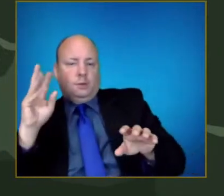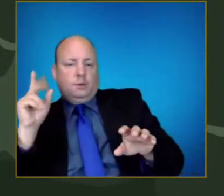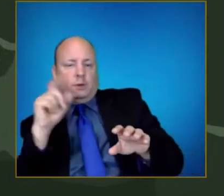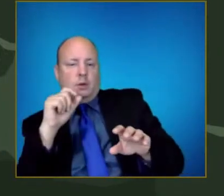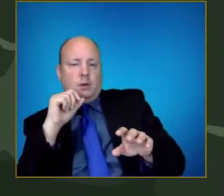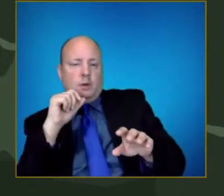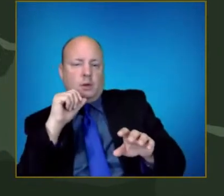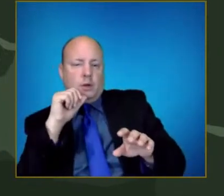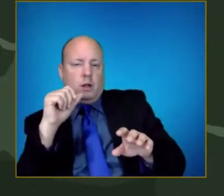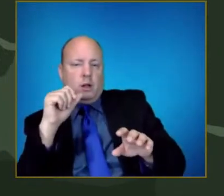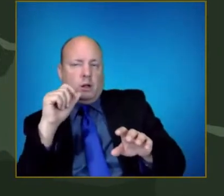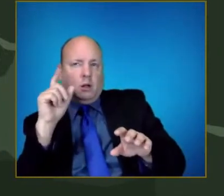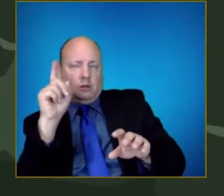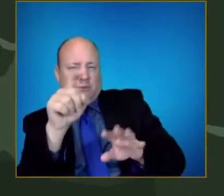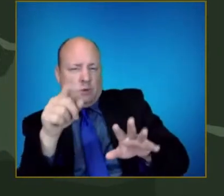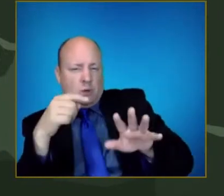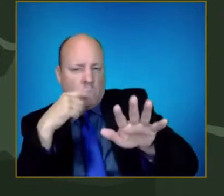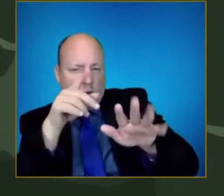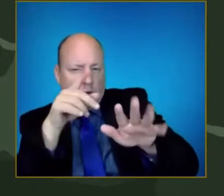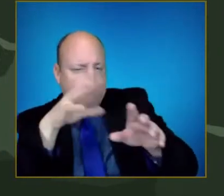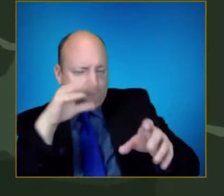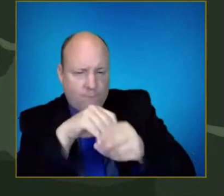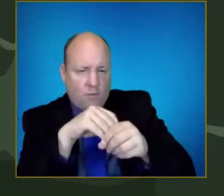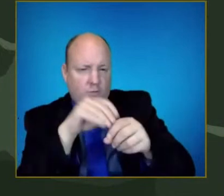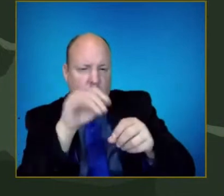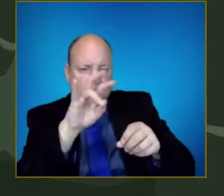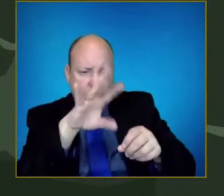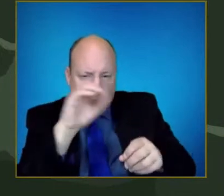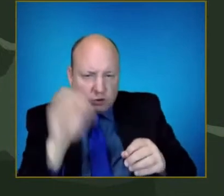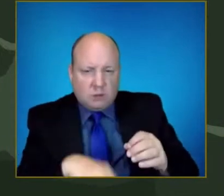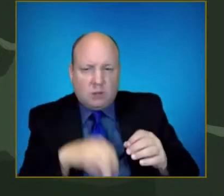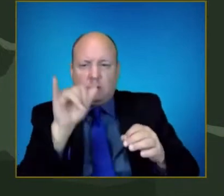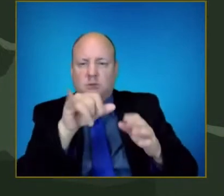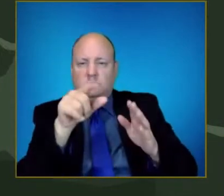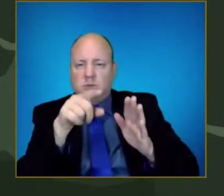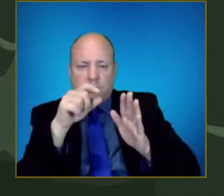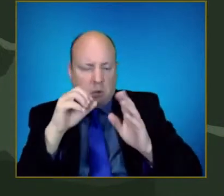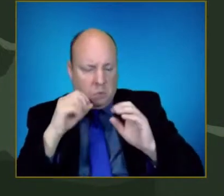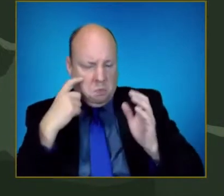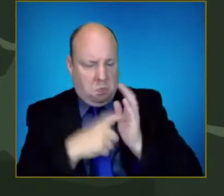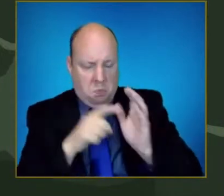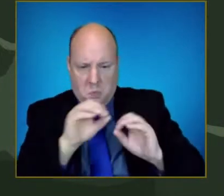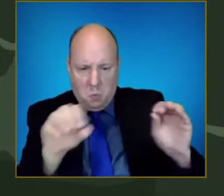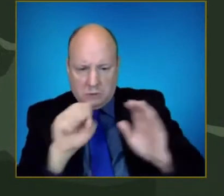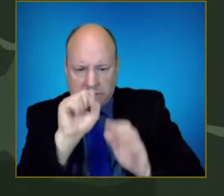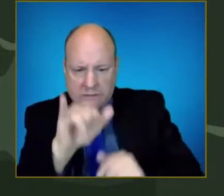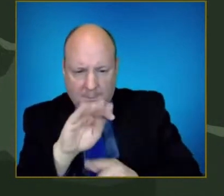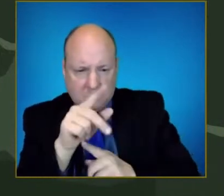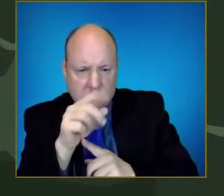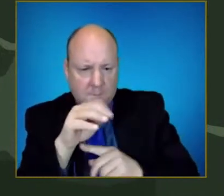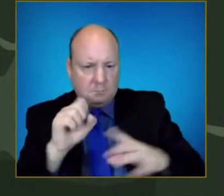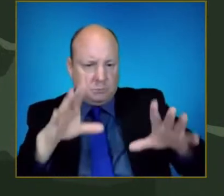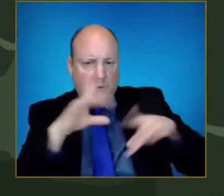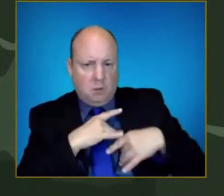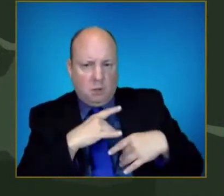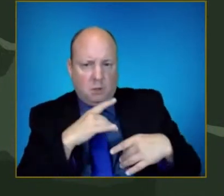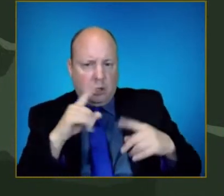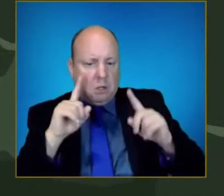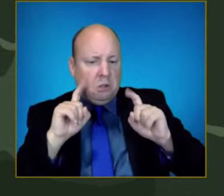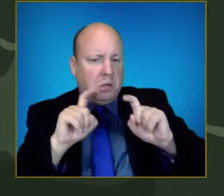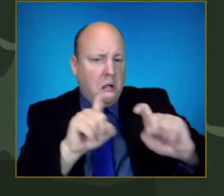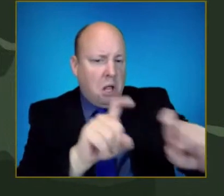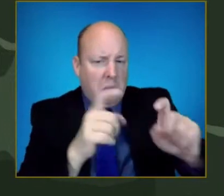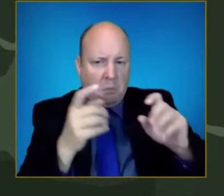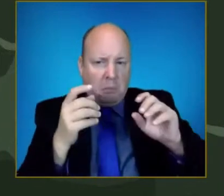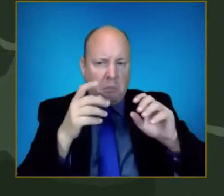have symptoms. For example, Portland, Beaverton, Hillsboro, even though they're enrolled, they're not testing students yet. How big a problem do